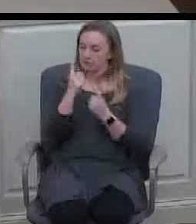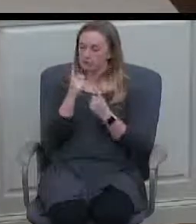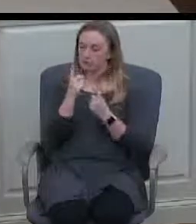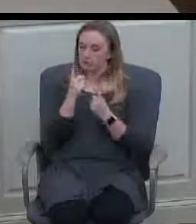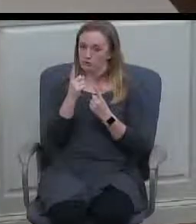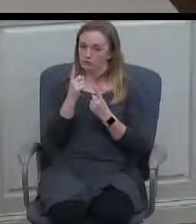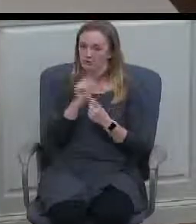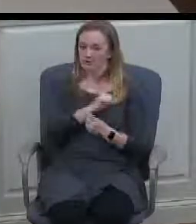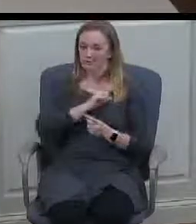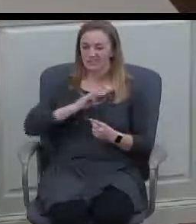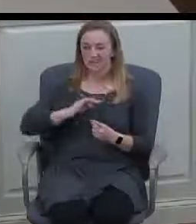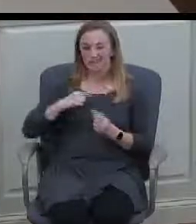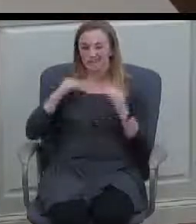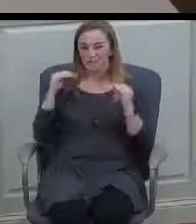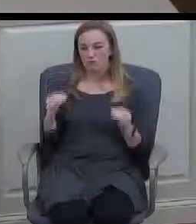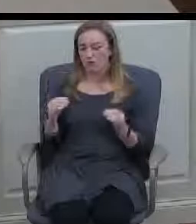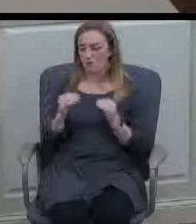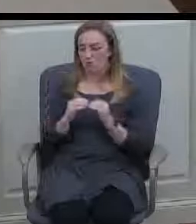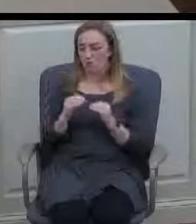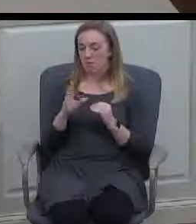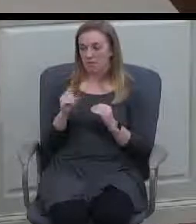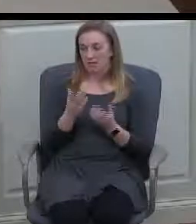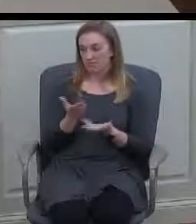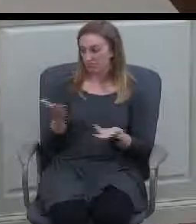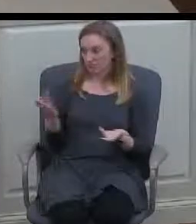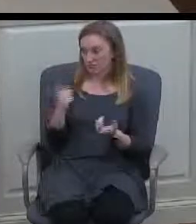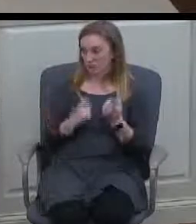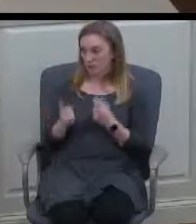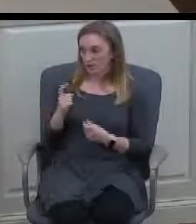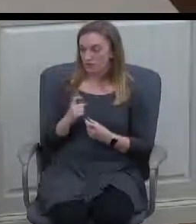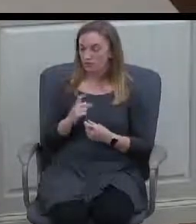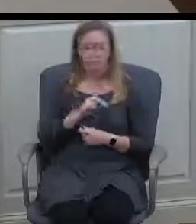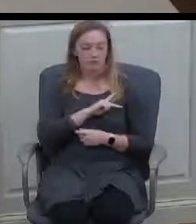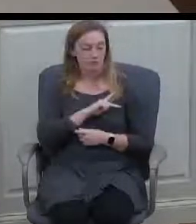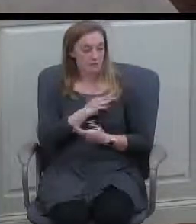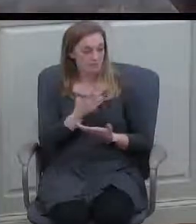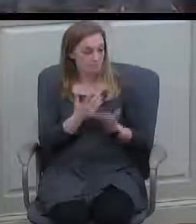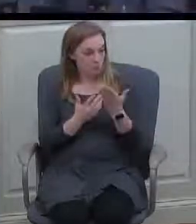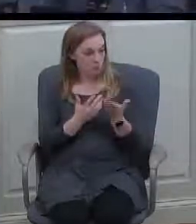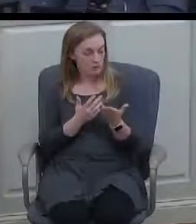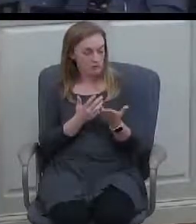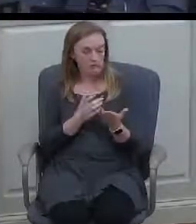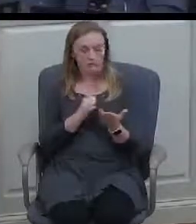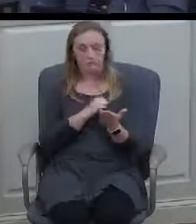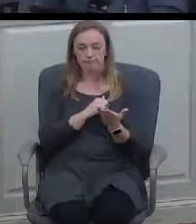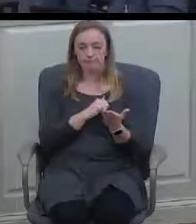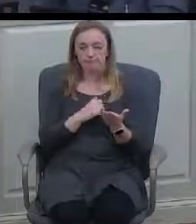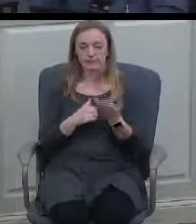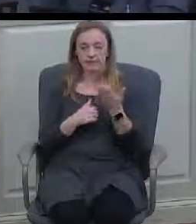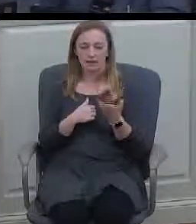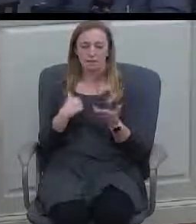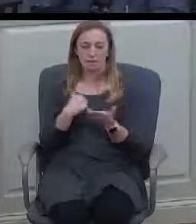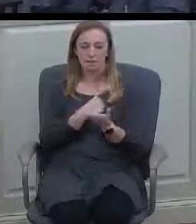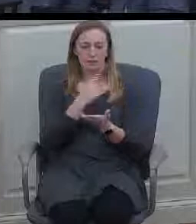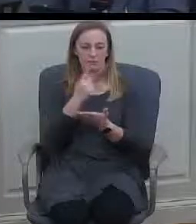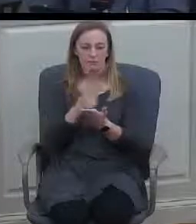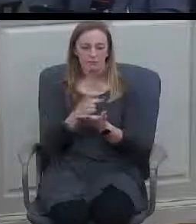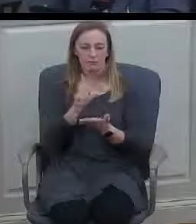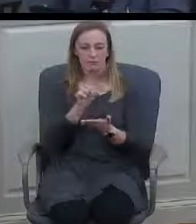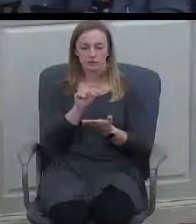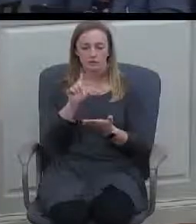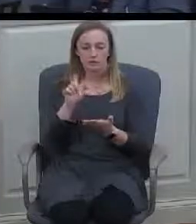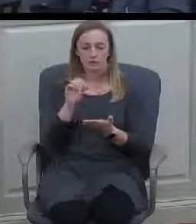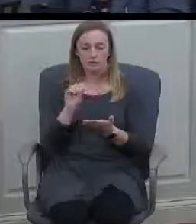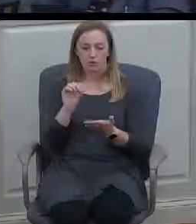Staff doesn't have anything else, but unless you have any questions. Do we hear a motion? I'll move to approve resolution